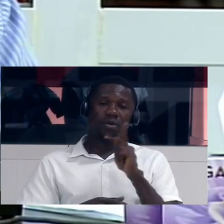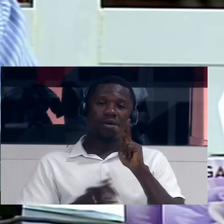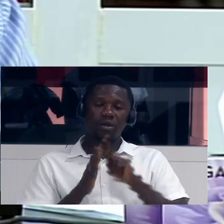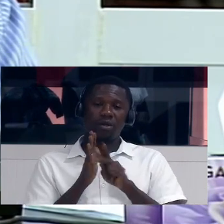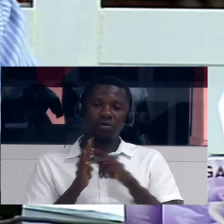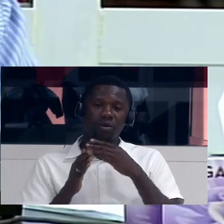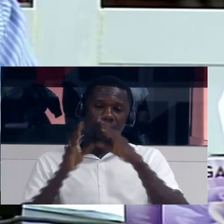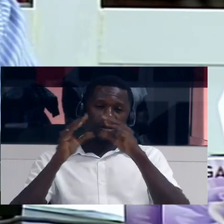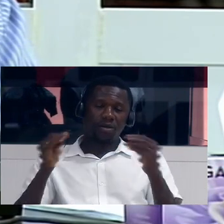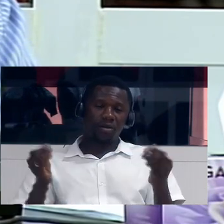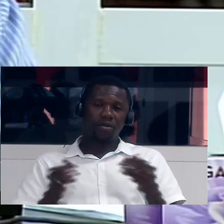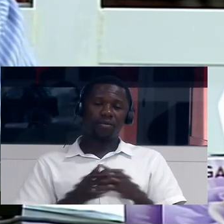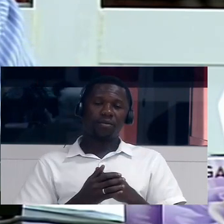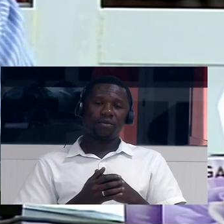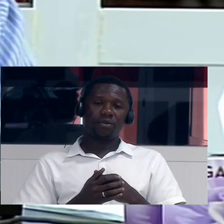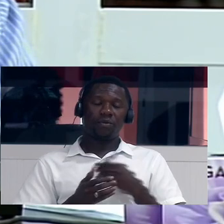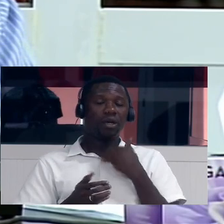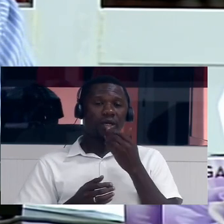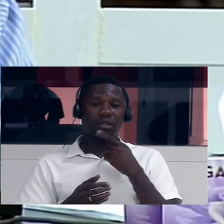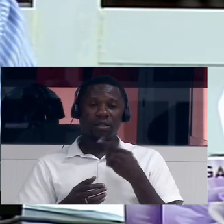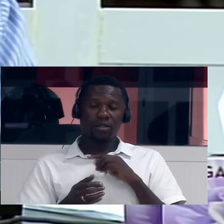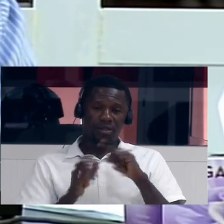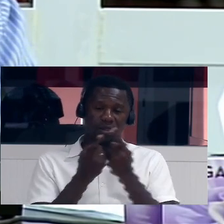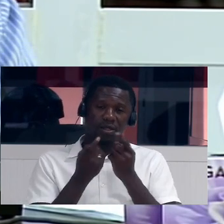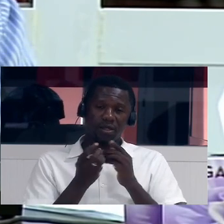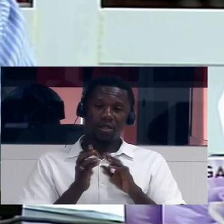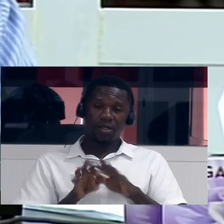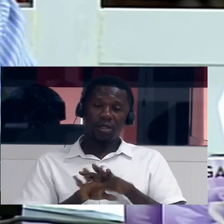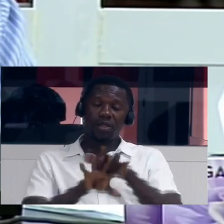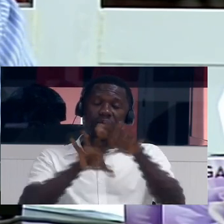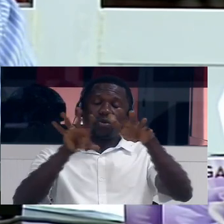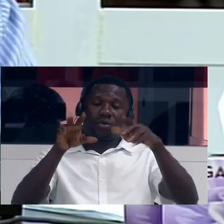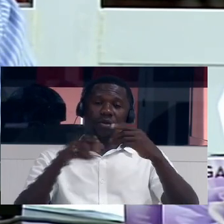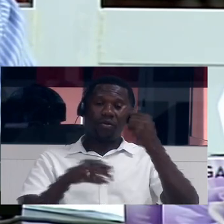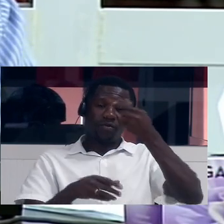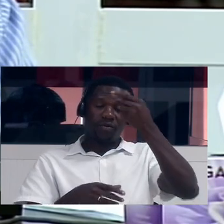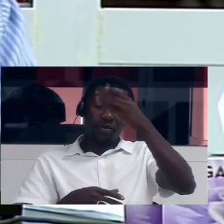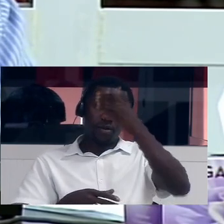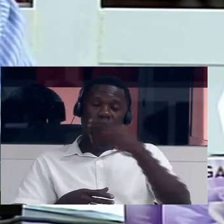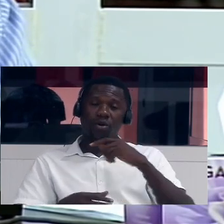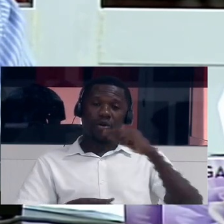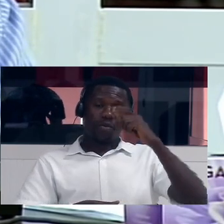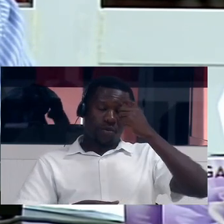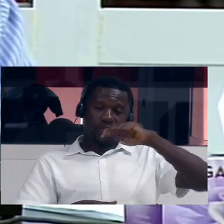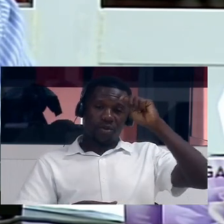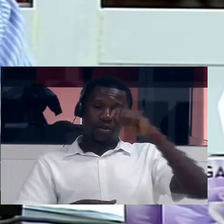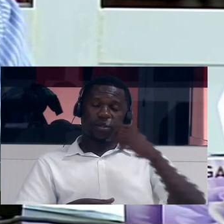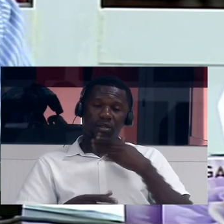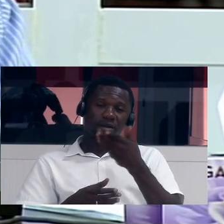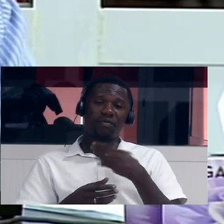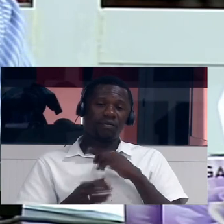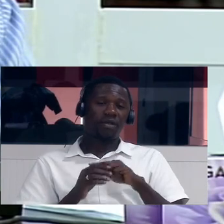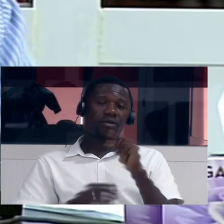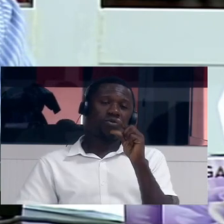and we inquired. Said the thing had extended to the provinces, but police operations in the provinces were virtually very minimal, if any